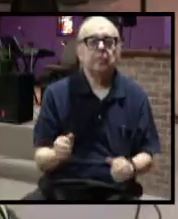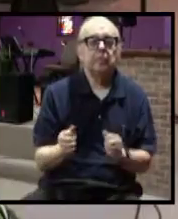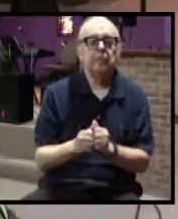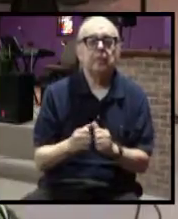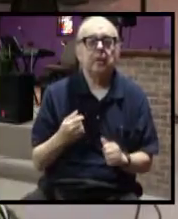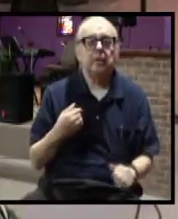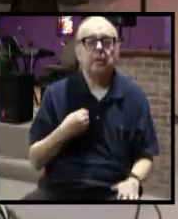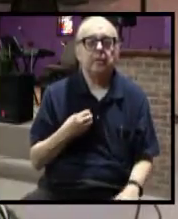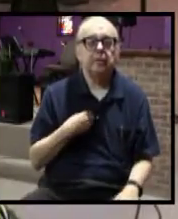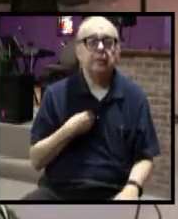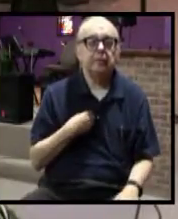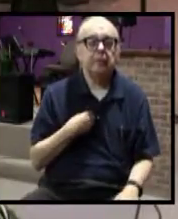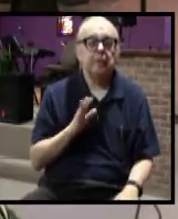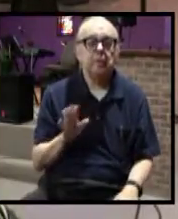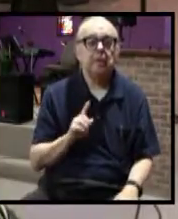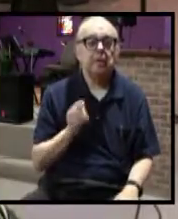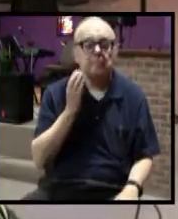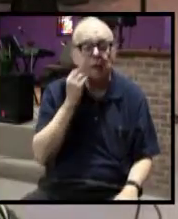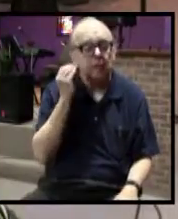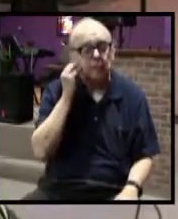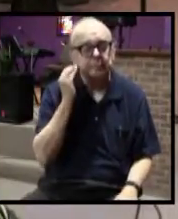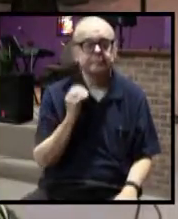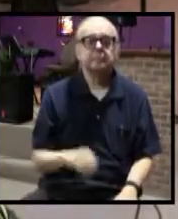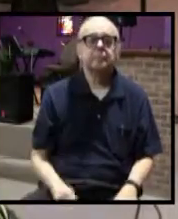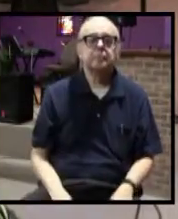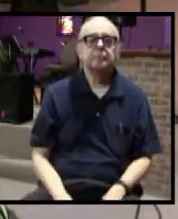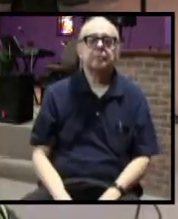You want to come stay in my house?